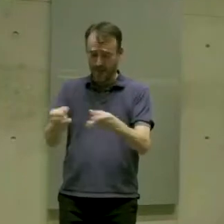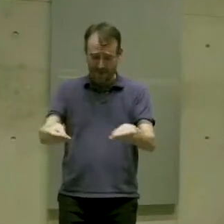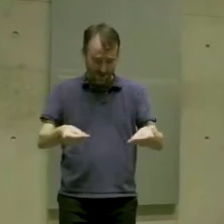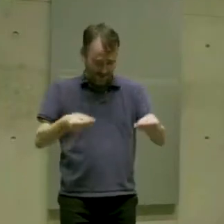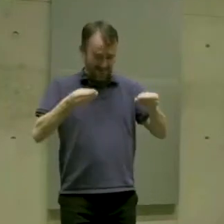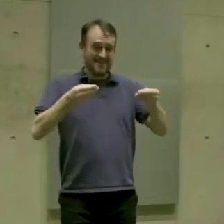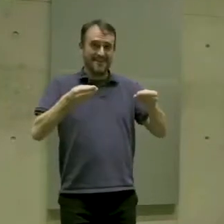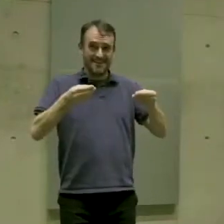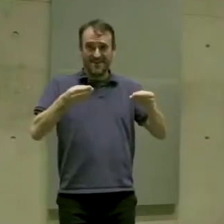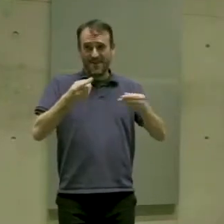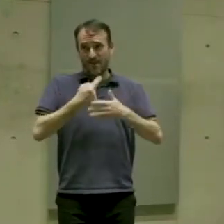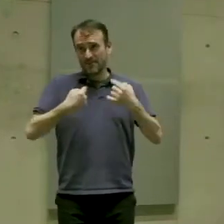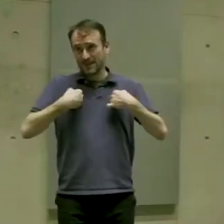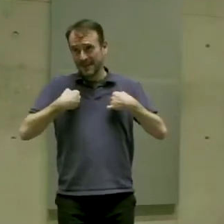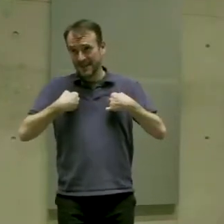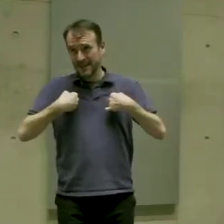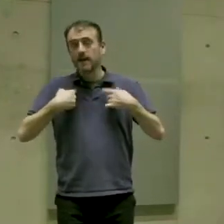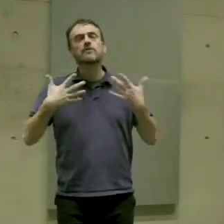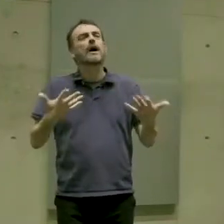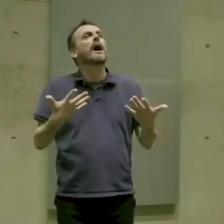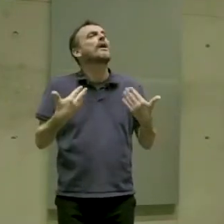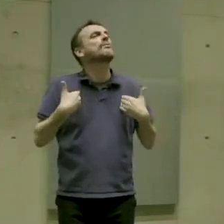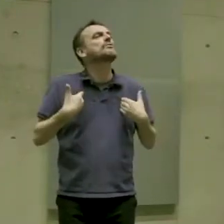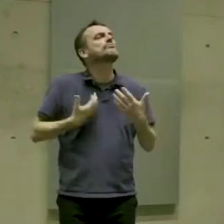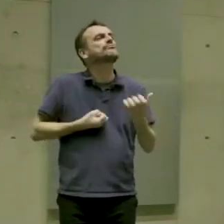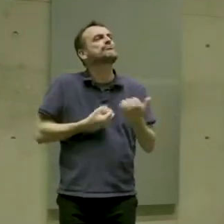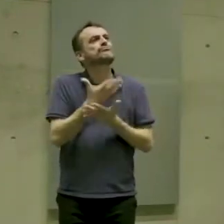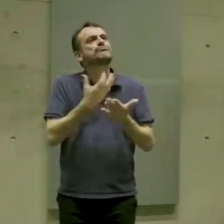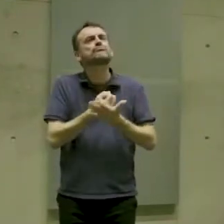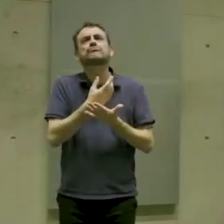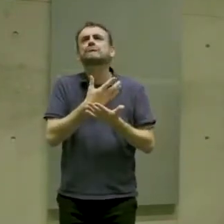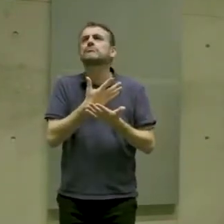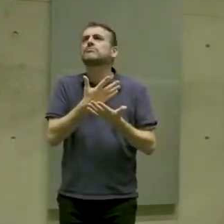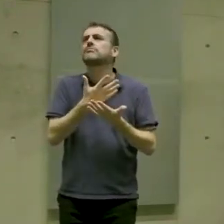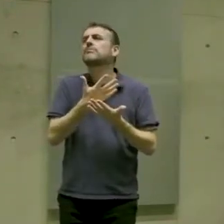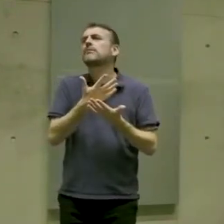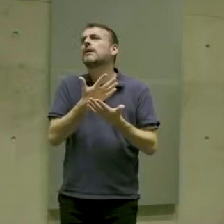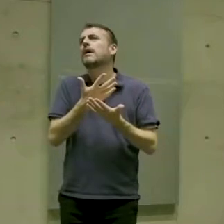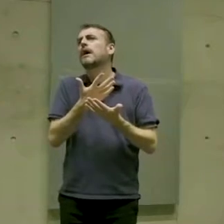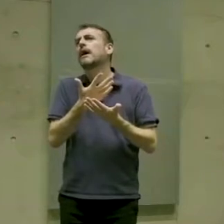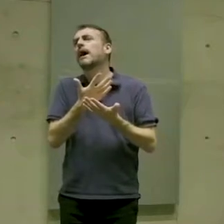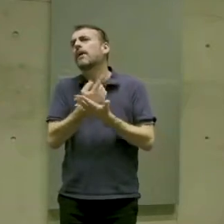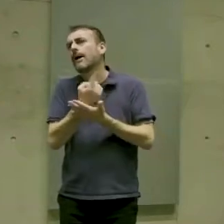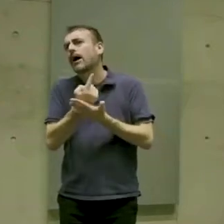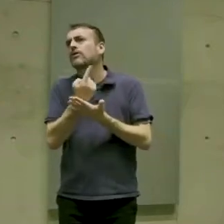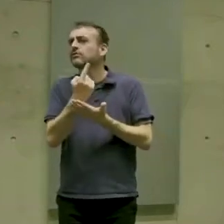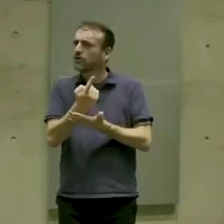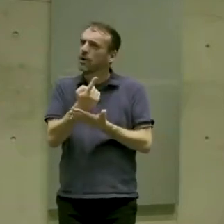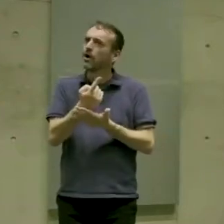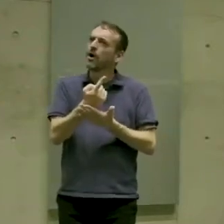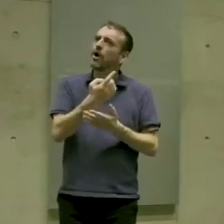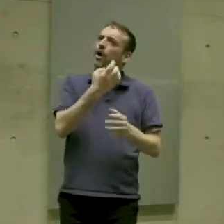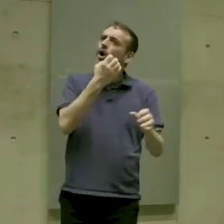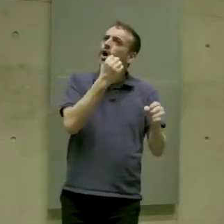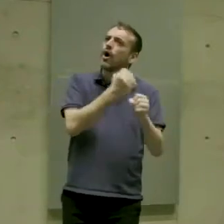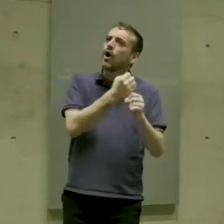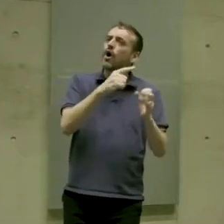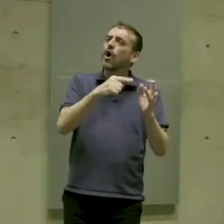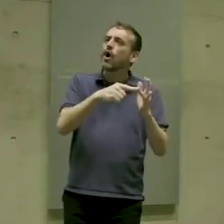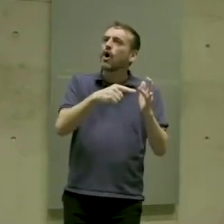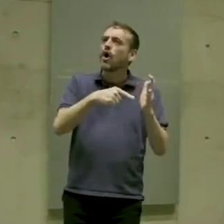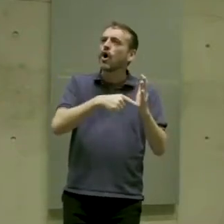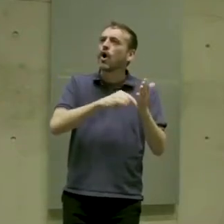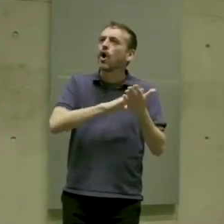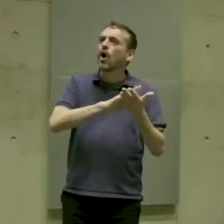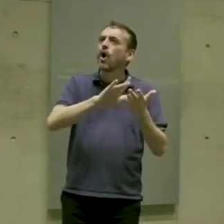So I'm going to be talking a little bit about, well, I'm going to be talking about Gothic literature and interactive fiction specifically, as I'm sure you